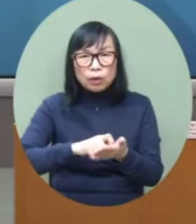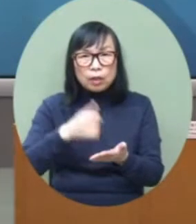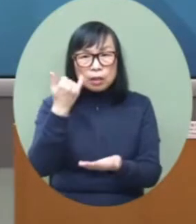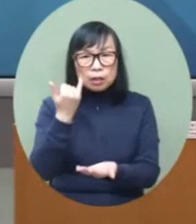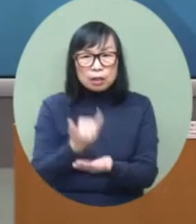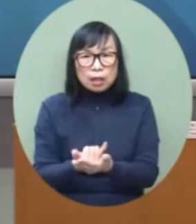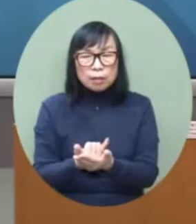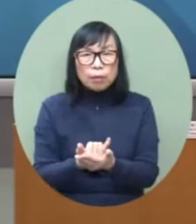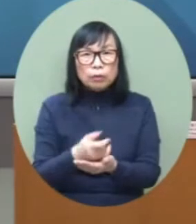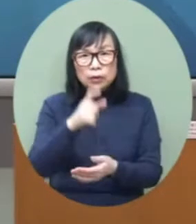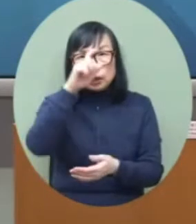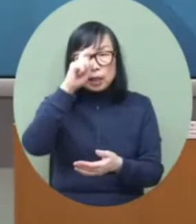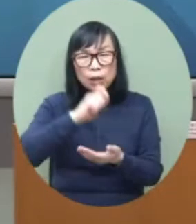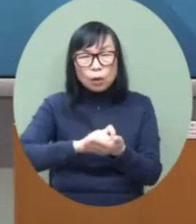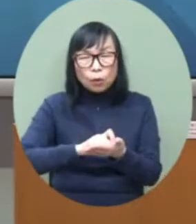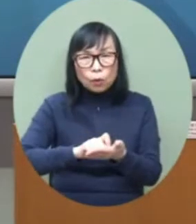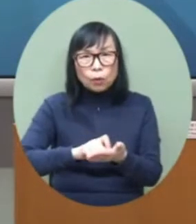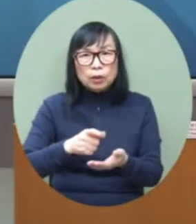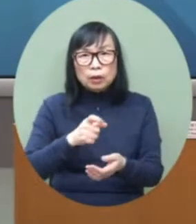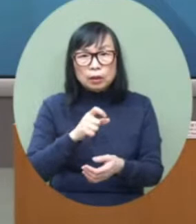Mortality related to vaccinations.